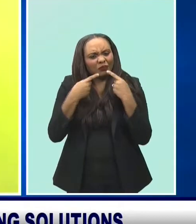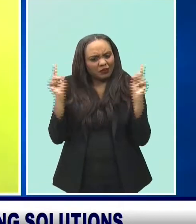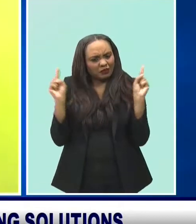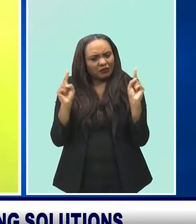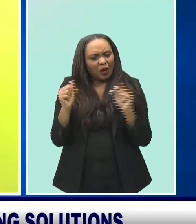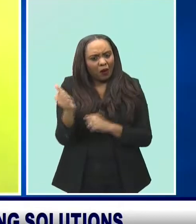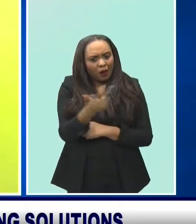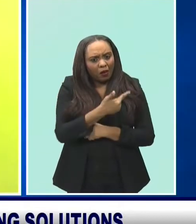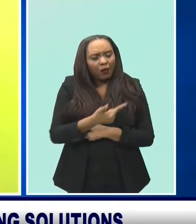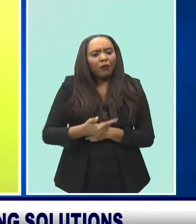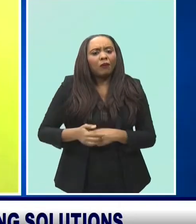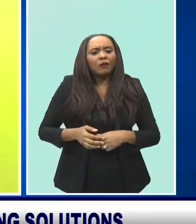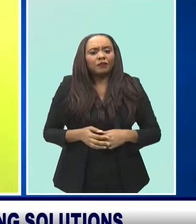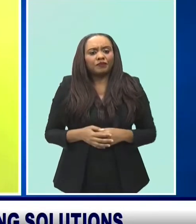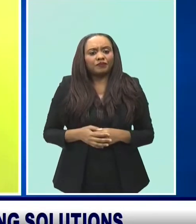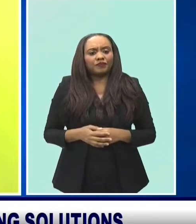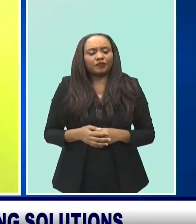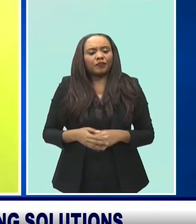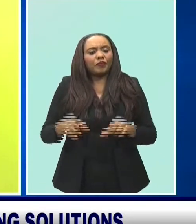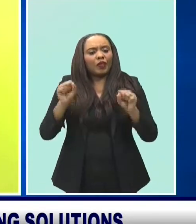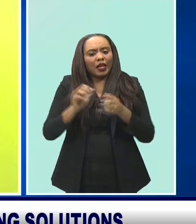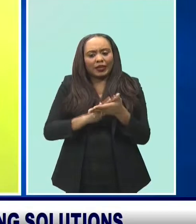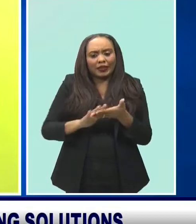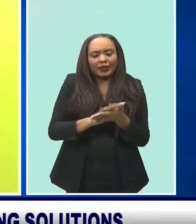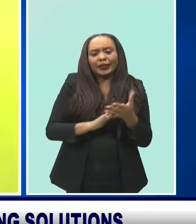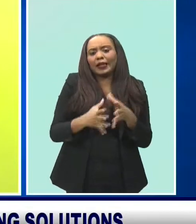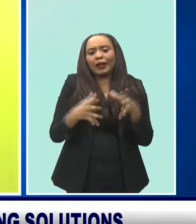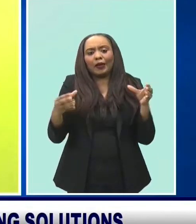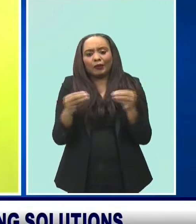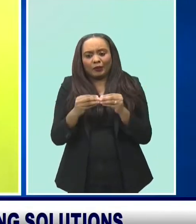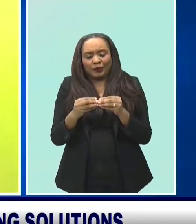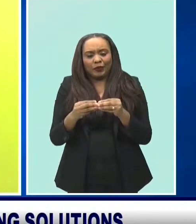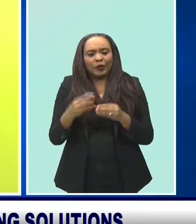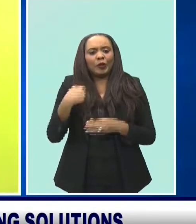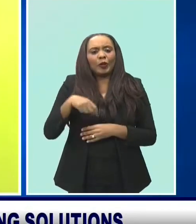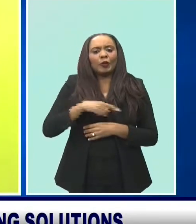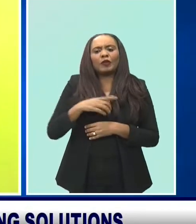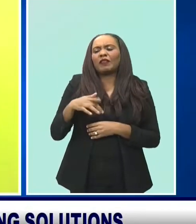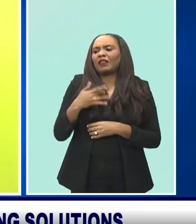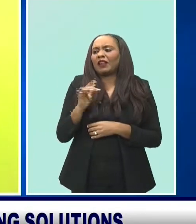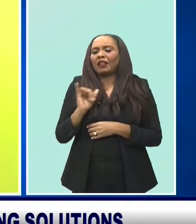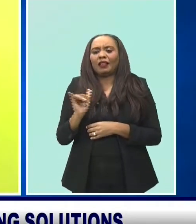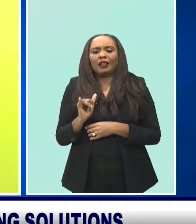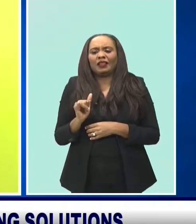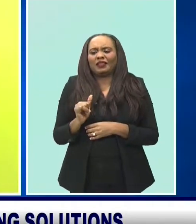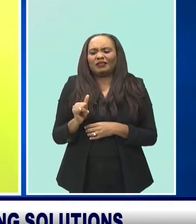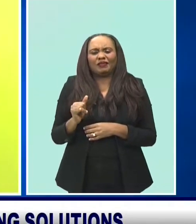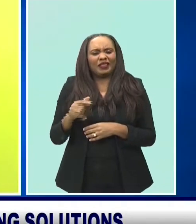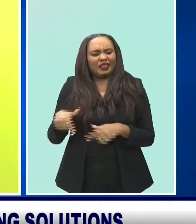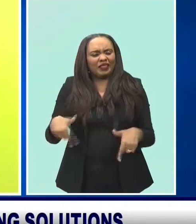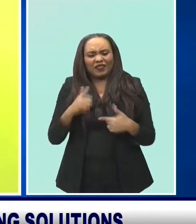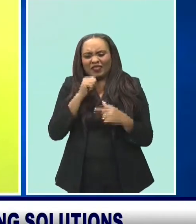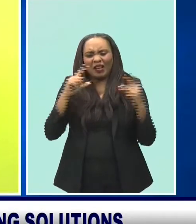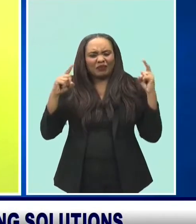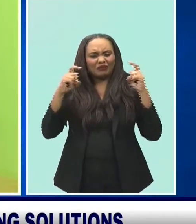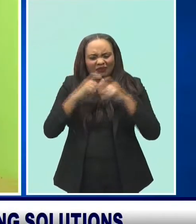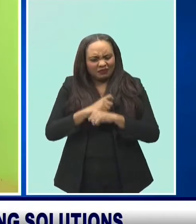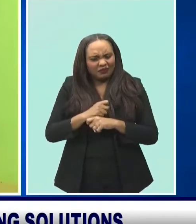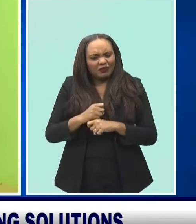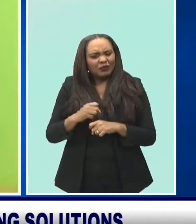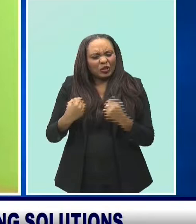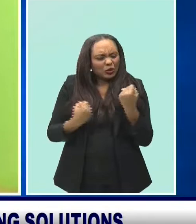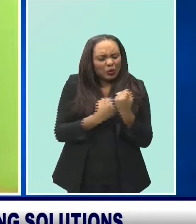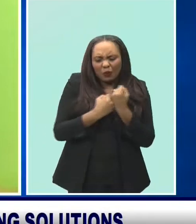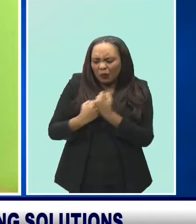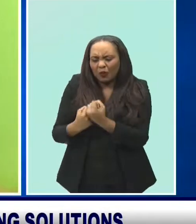on wider. We always tend to think that we are competition, but we can just complement each other. She